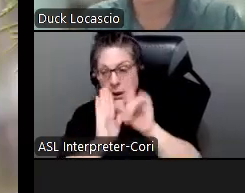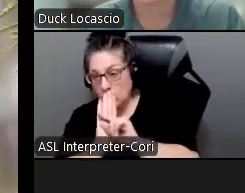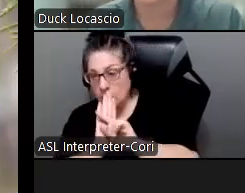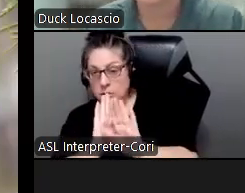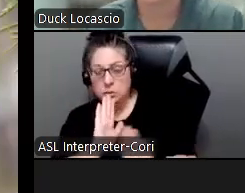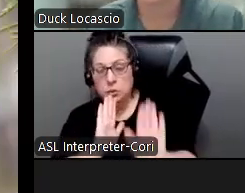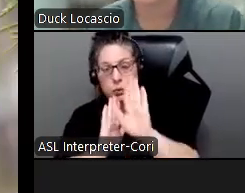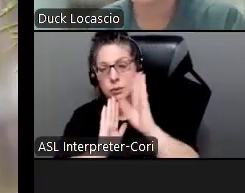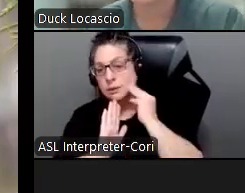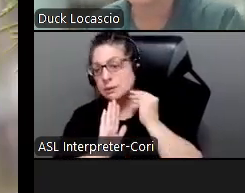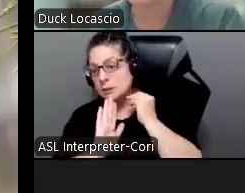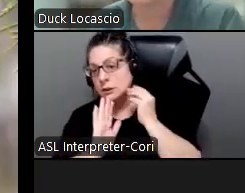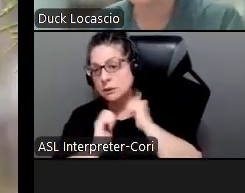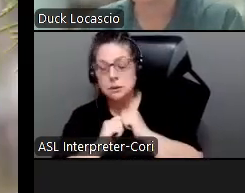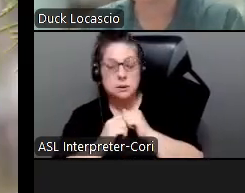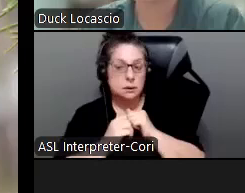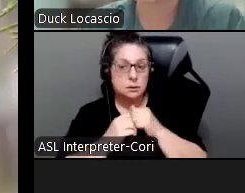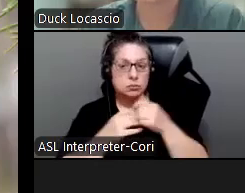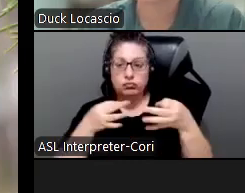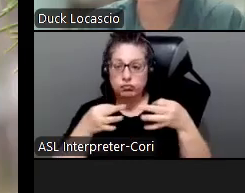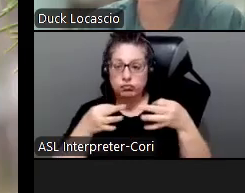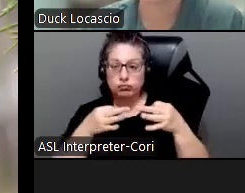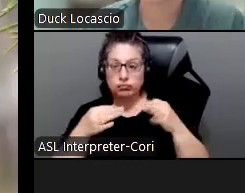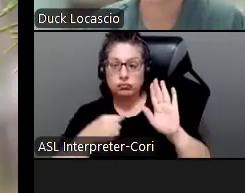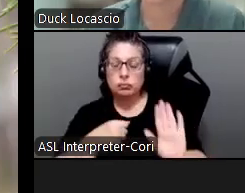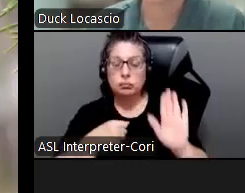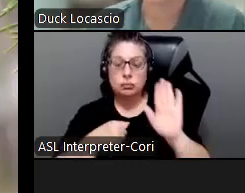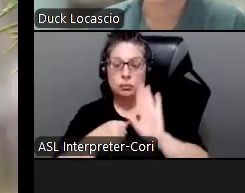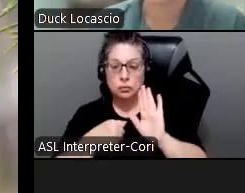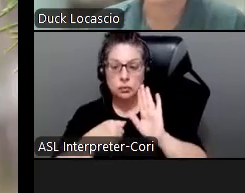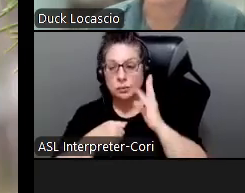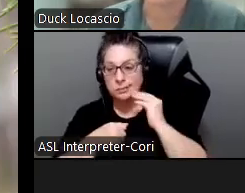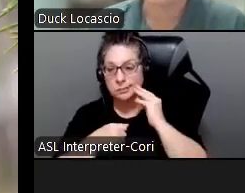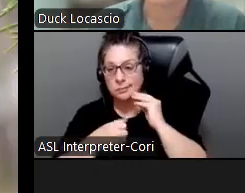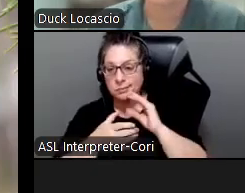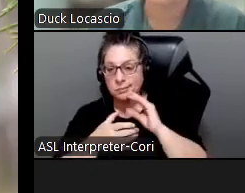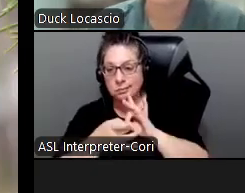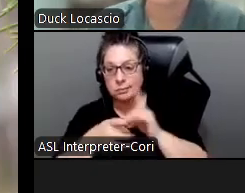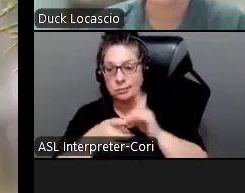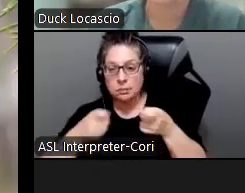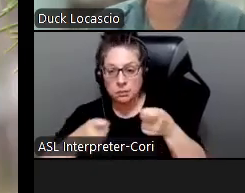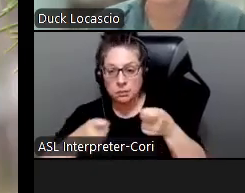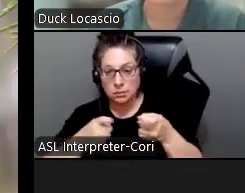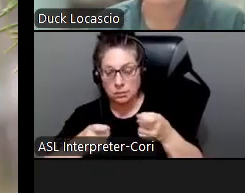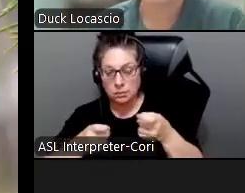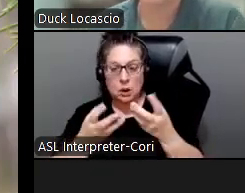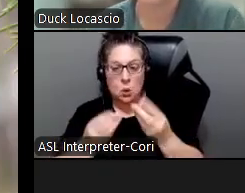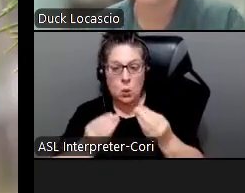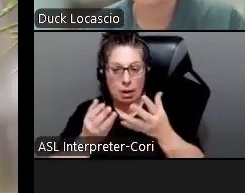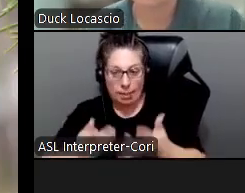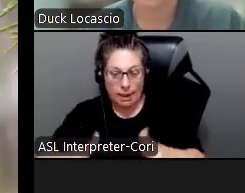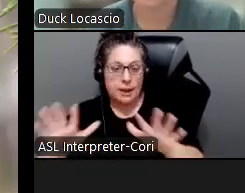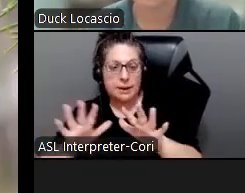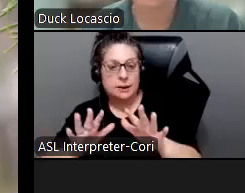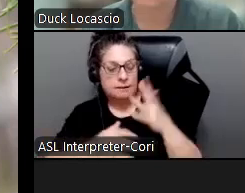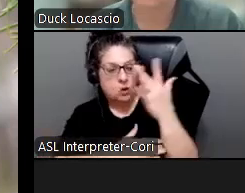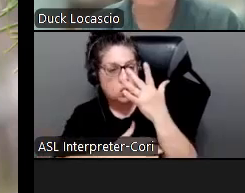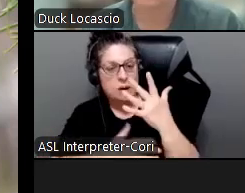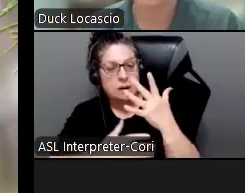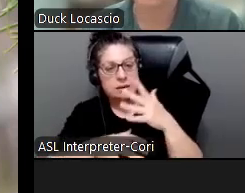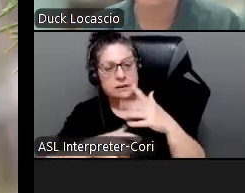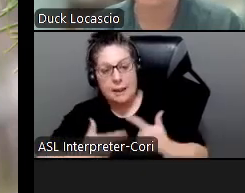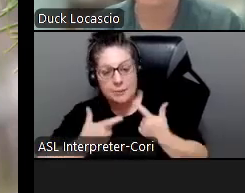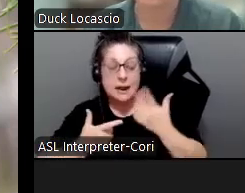on your experience and share a little bit about your experience managing wetland forest habitat and why it's important